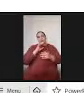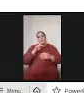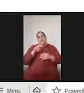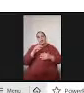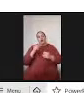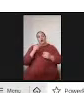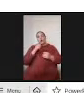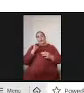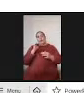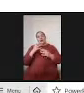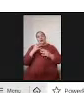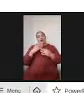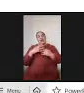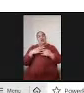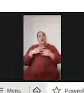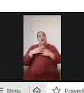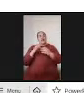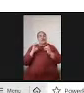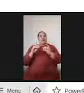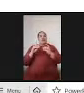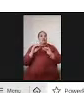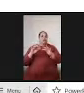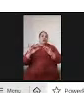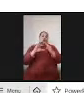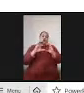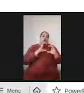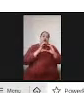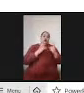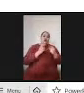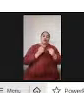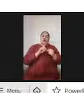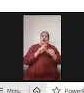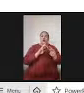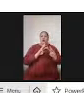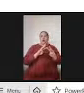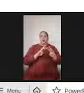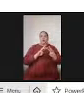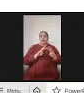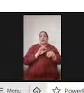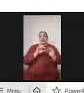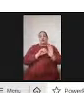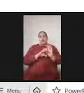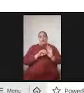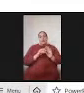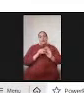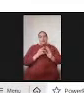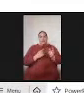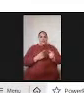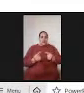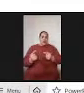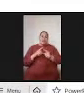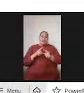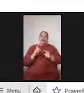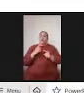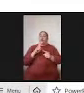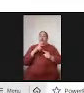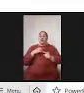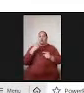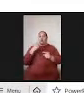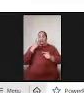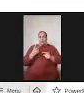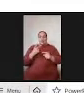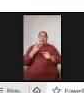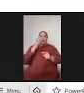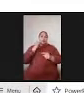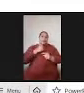education and outreach, and then the communications department manages the website and social media presence. What we've noticed, in my